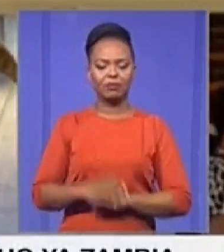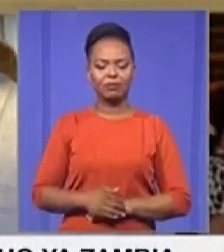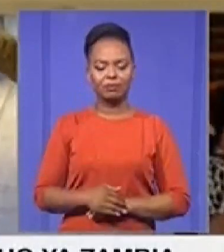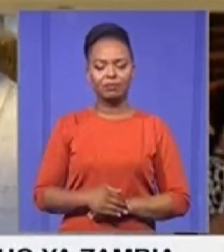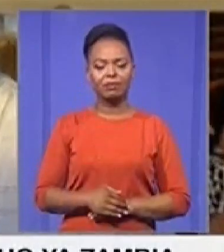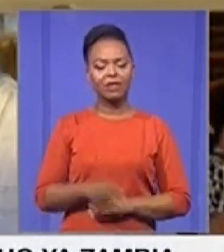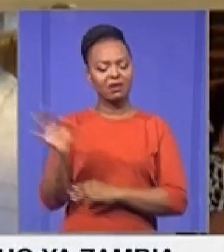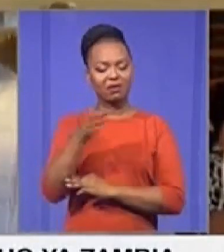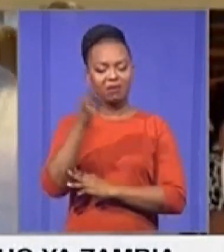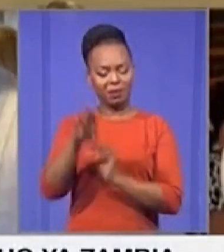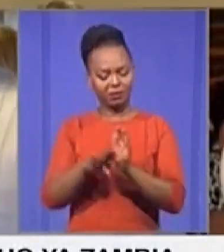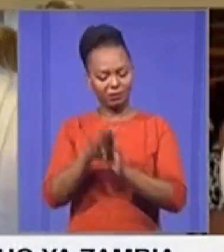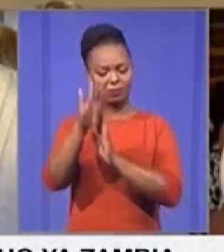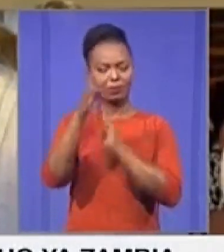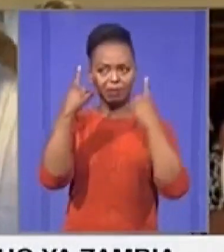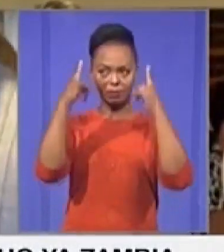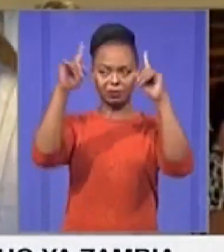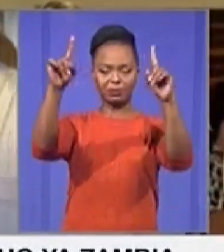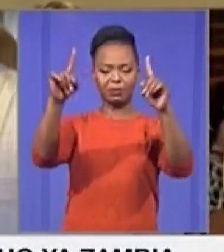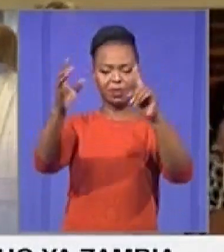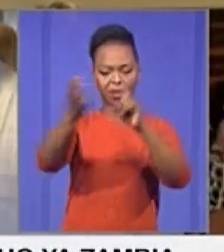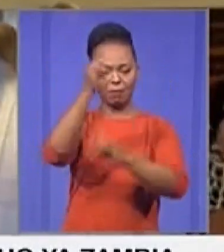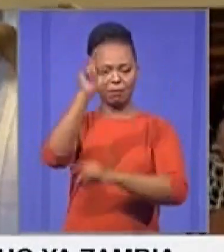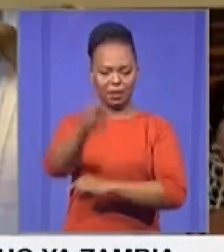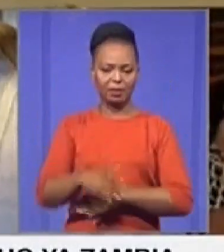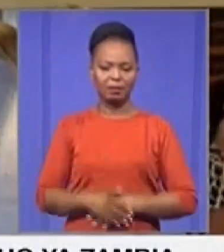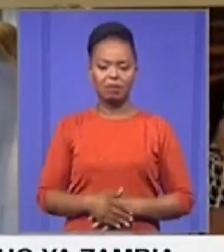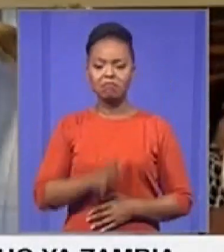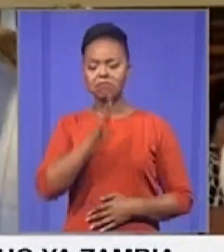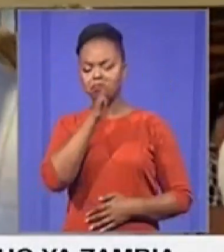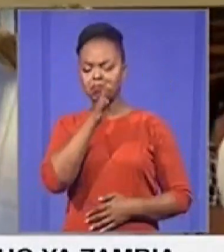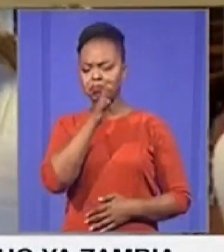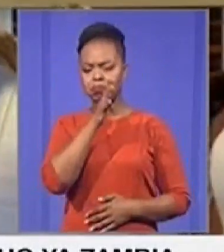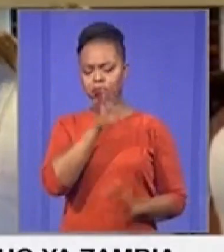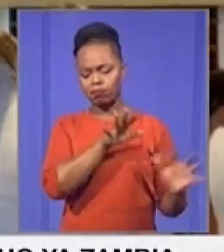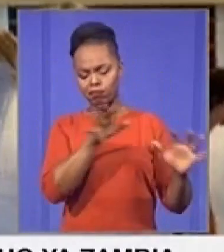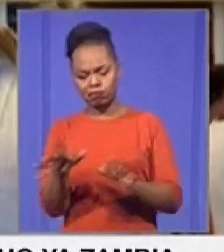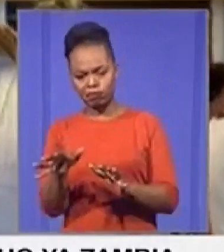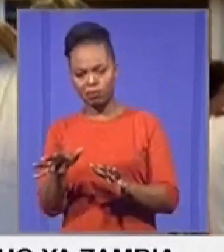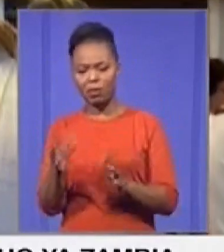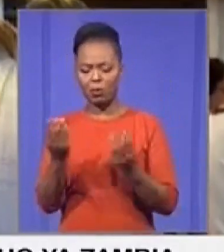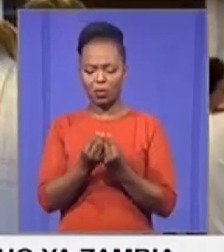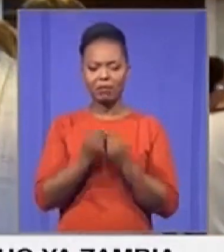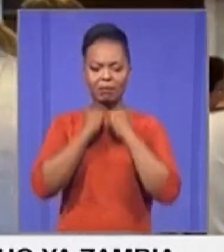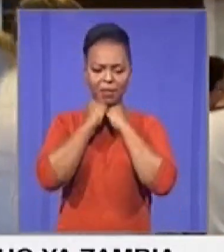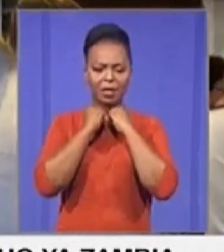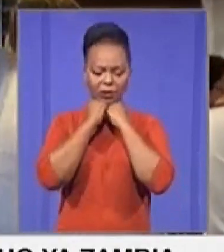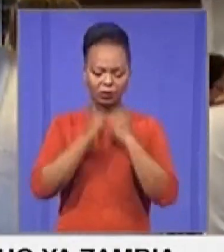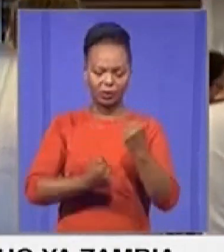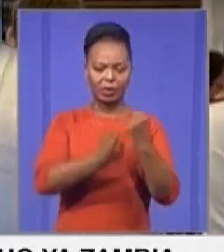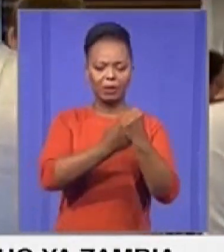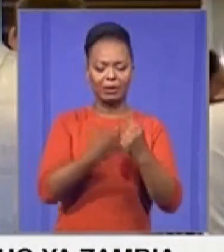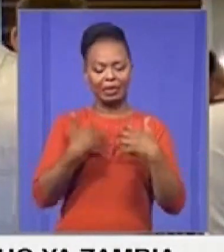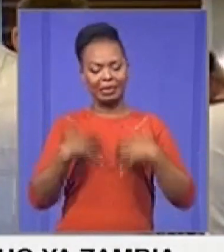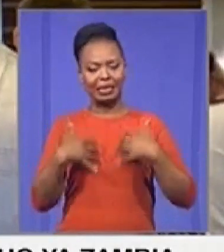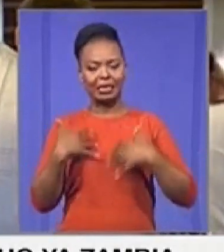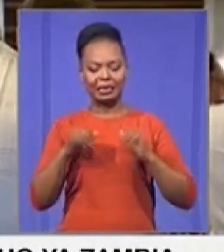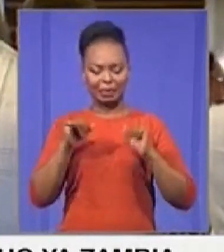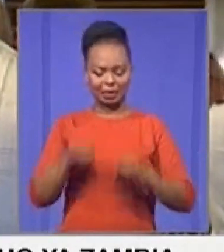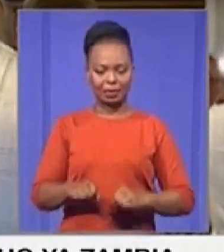the flag high. And you see, they are very excited. They came all in numbers. They came in time with the parents to support them. And we are very excited